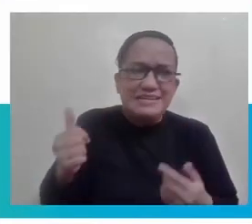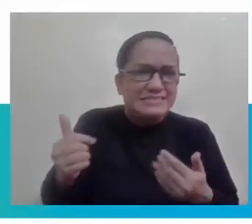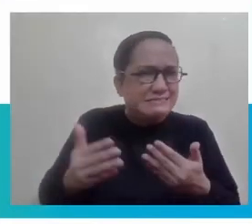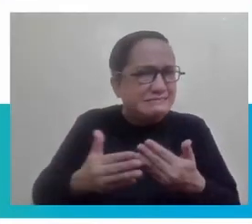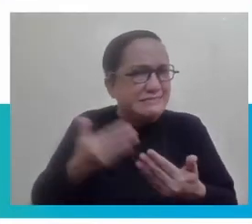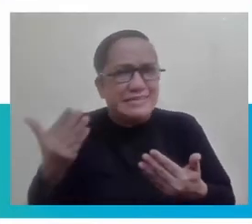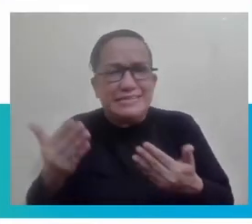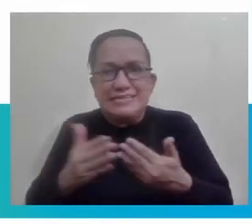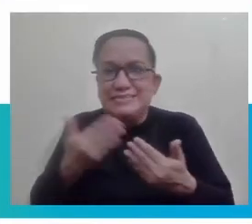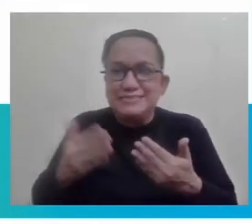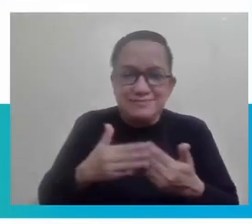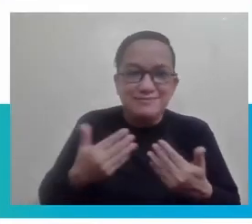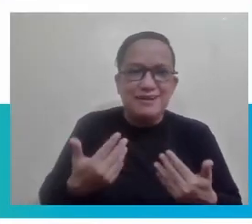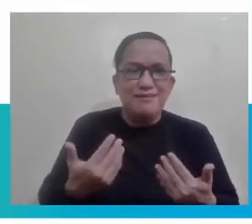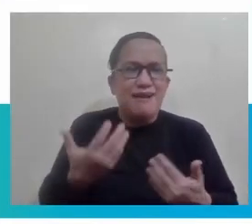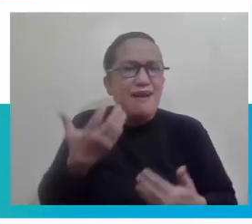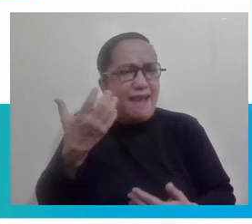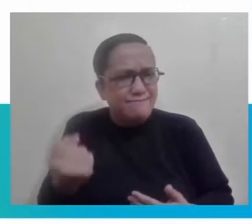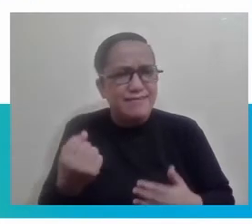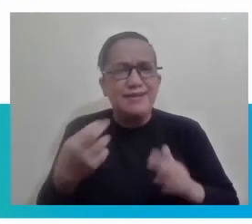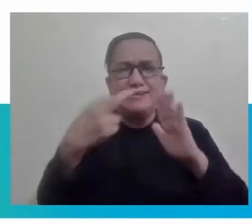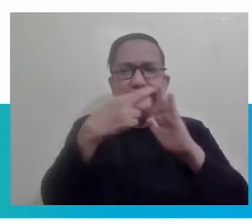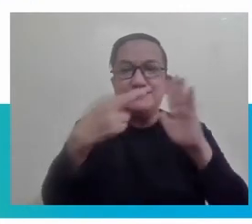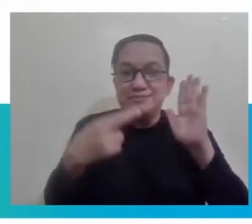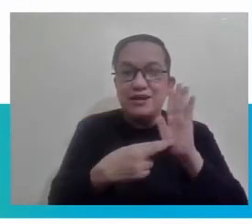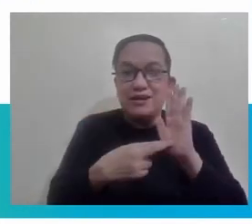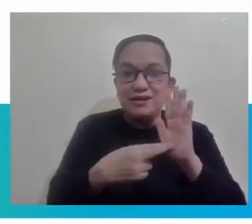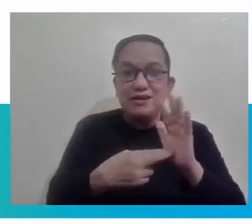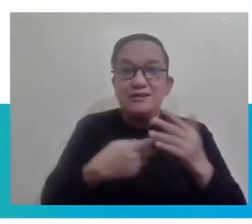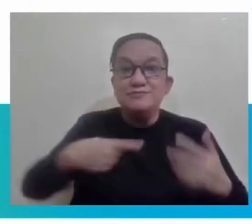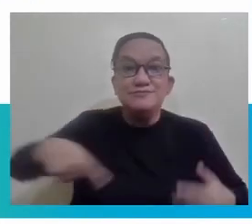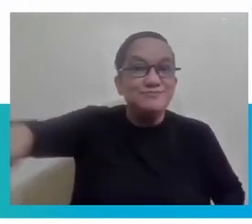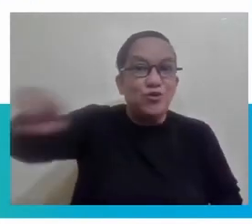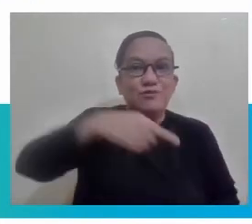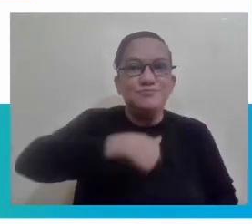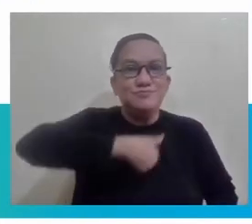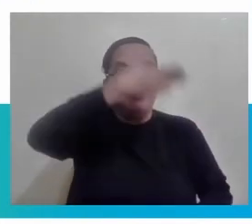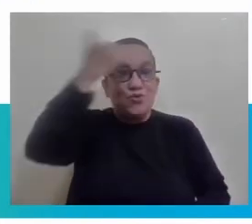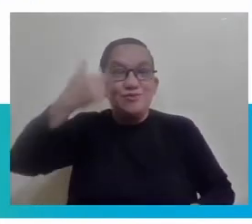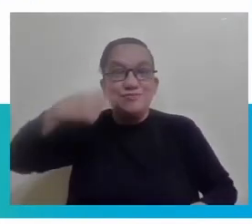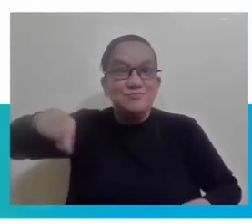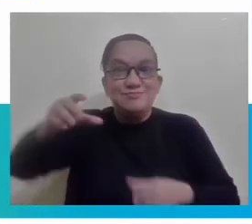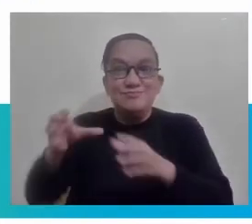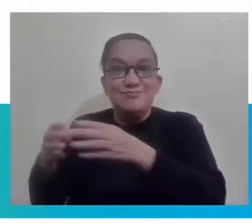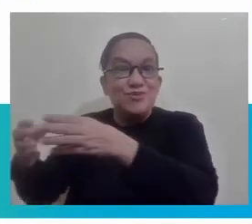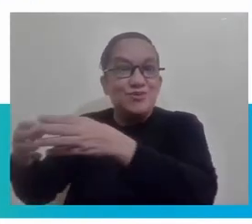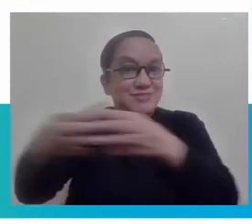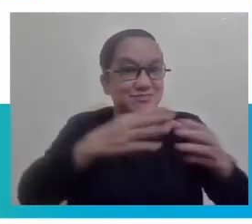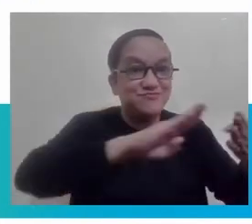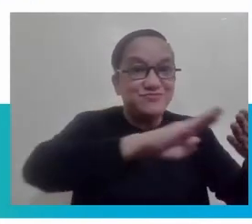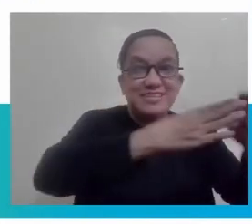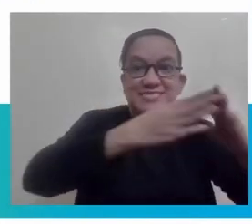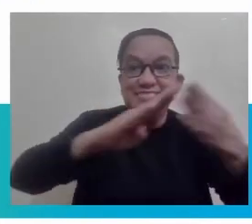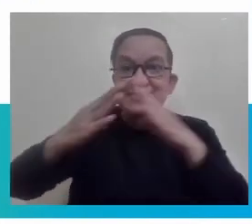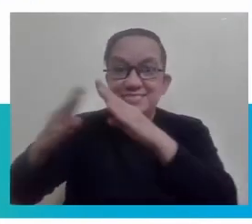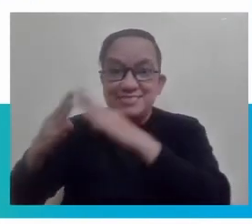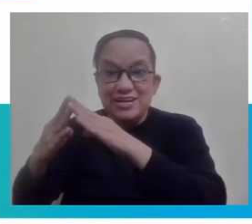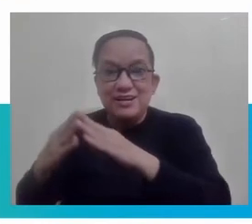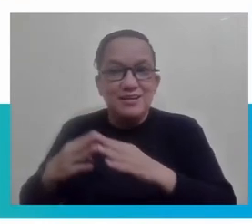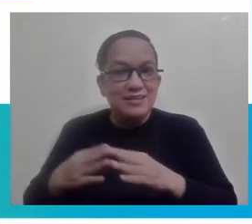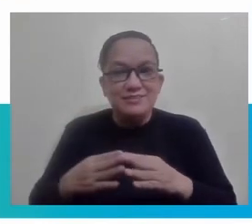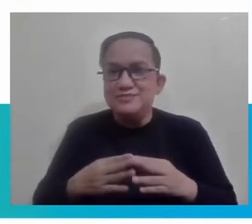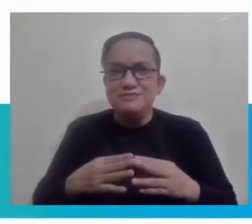some of the stakeholders. And the current participants in a certain industry segment are